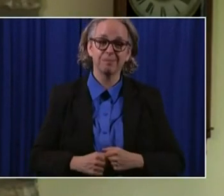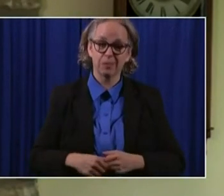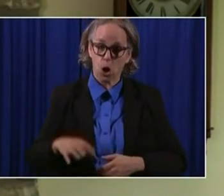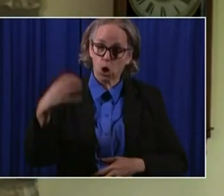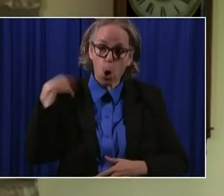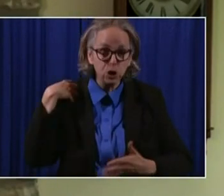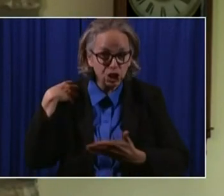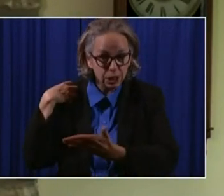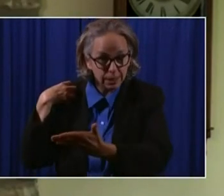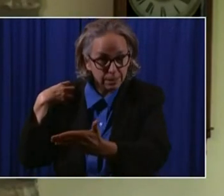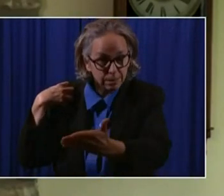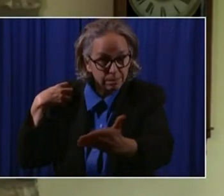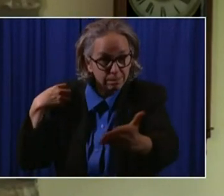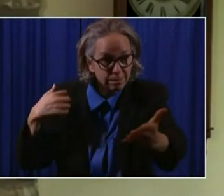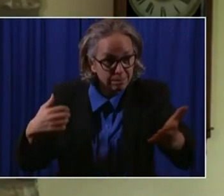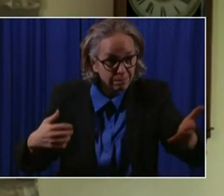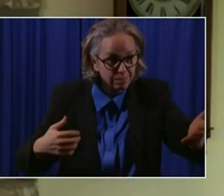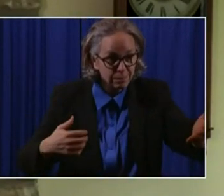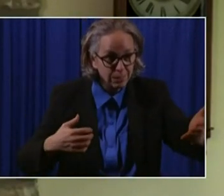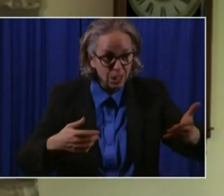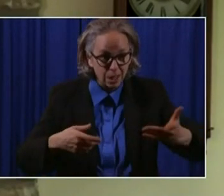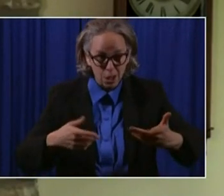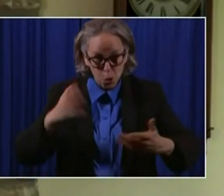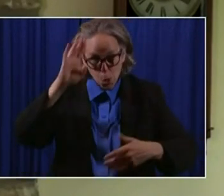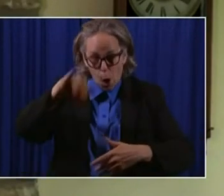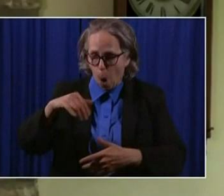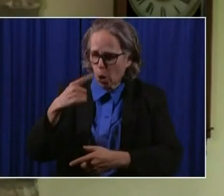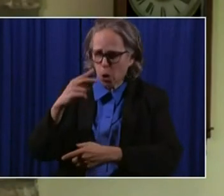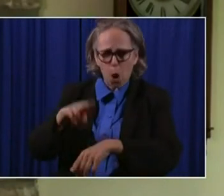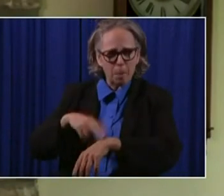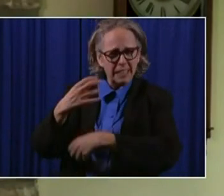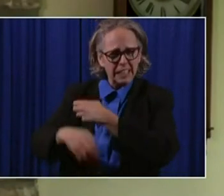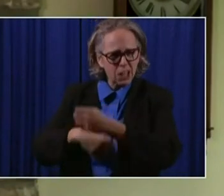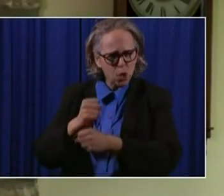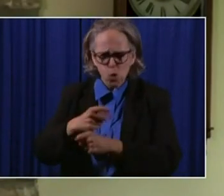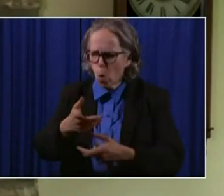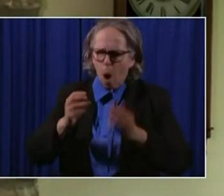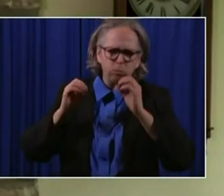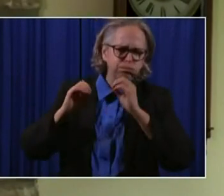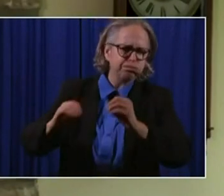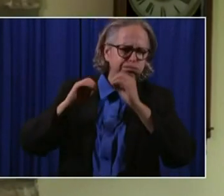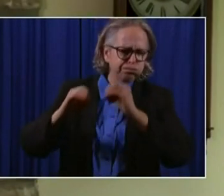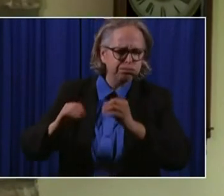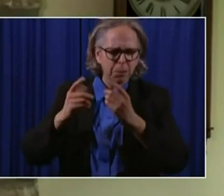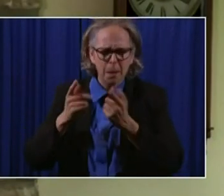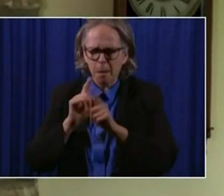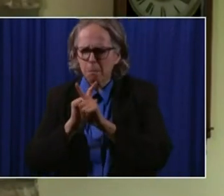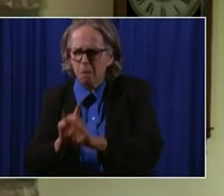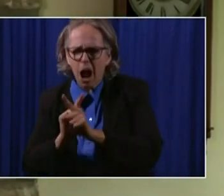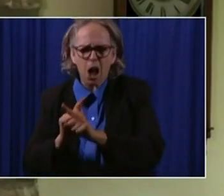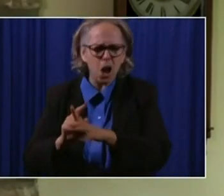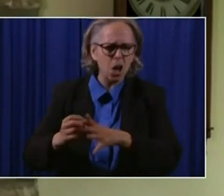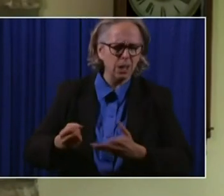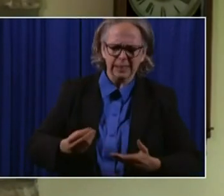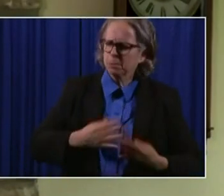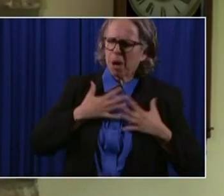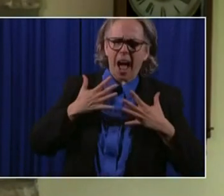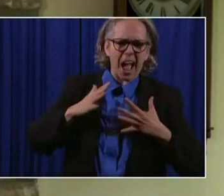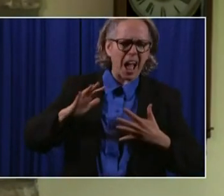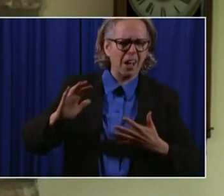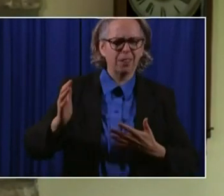mentor, you instruct, you instill discipline, self-discipline to your student athletes.